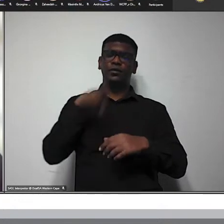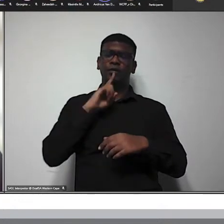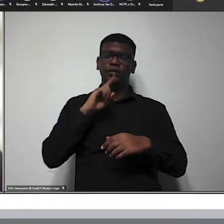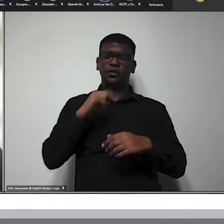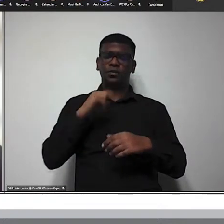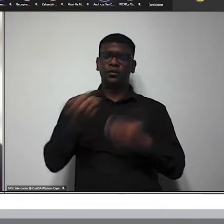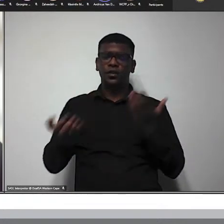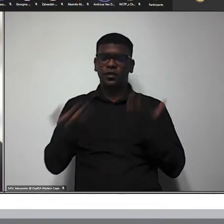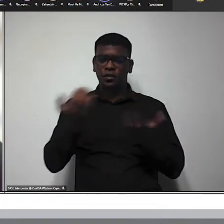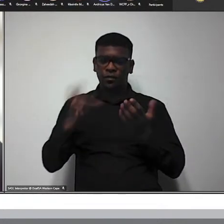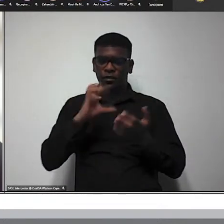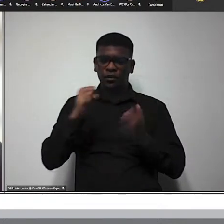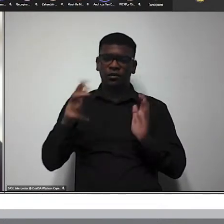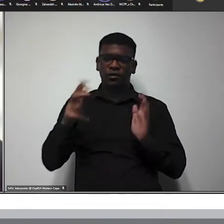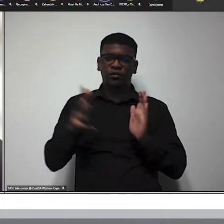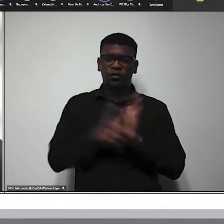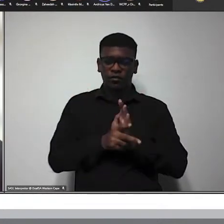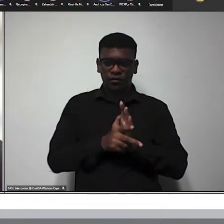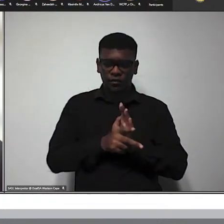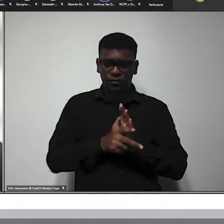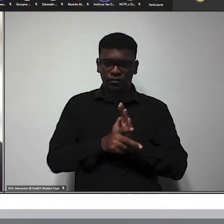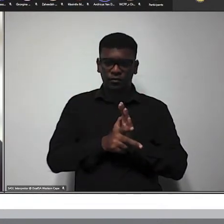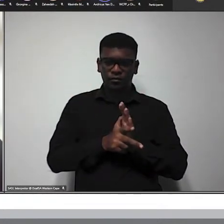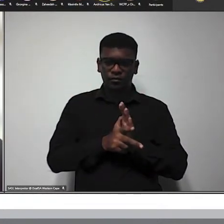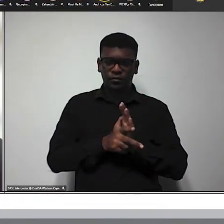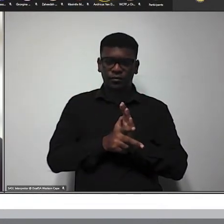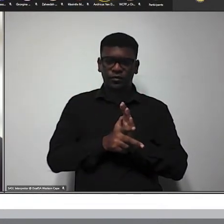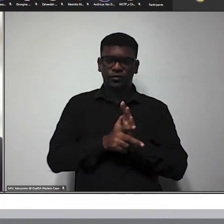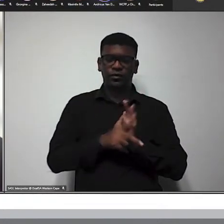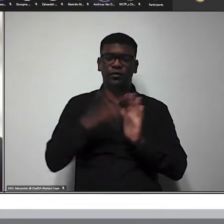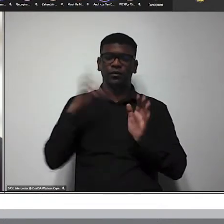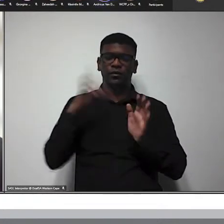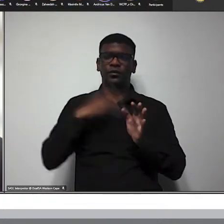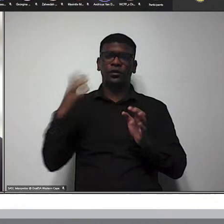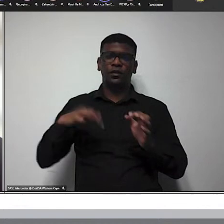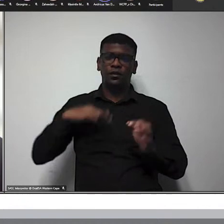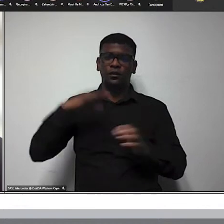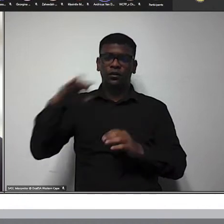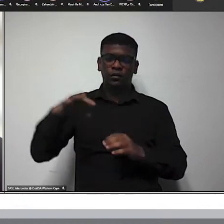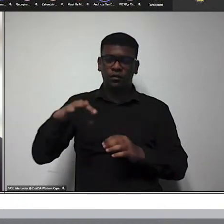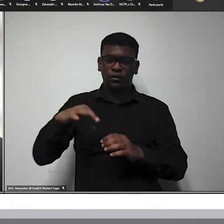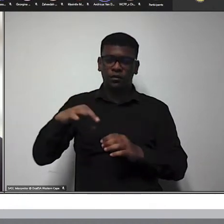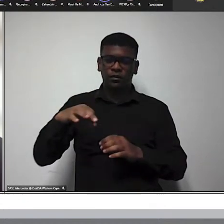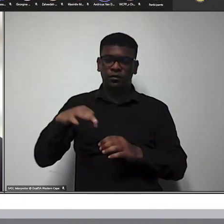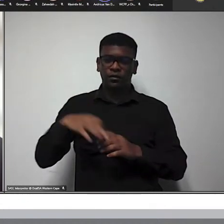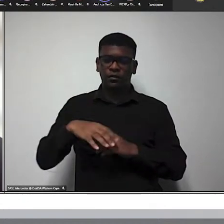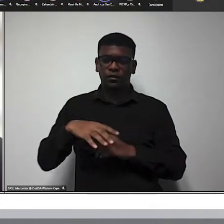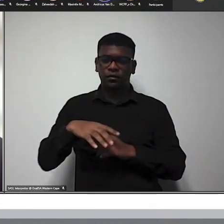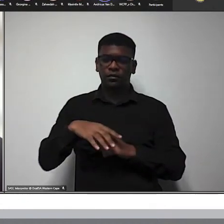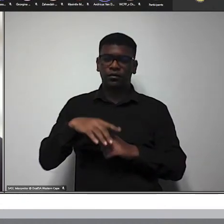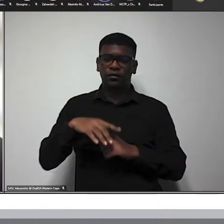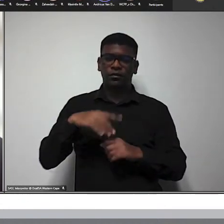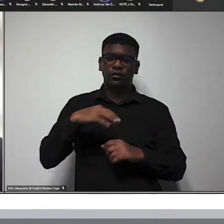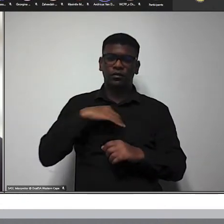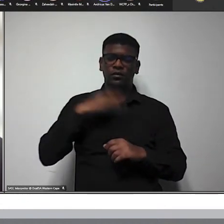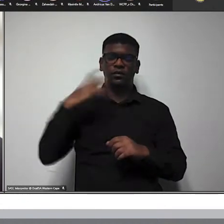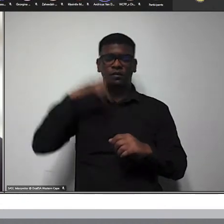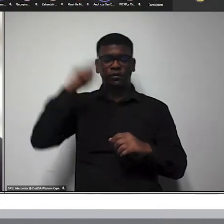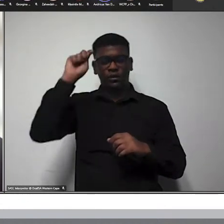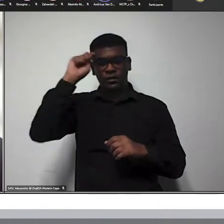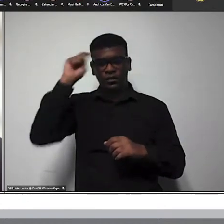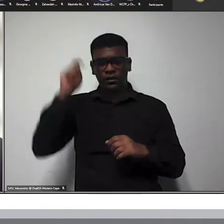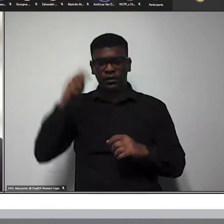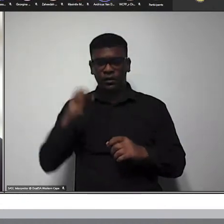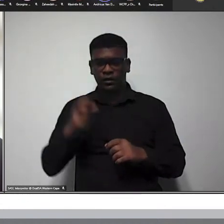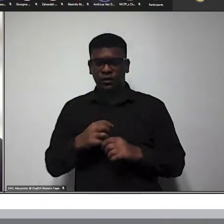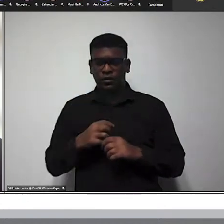just confirm then the price elasticity in terms of the export market. I presume that because